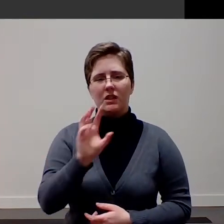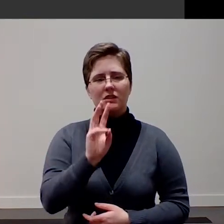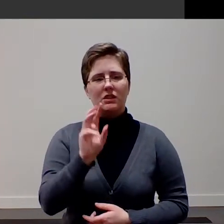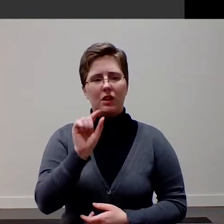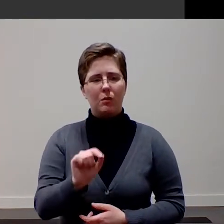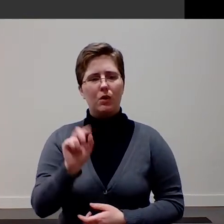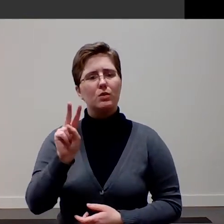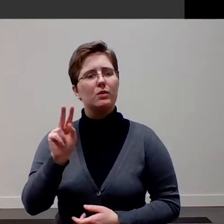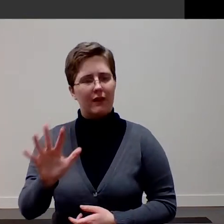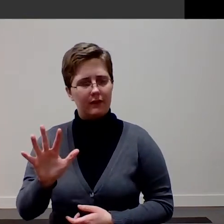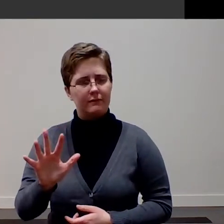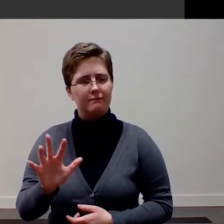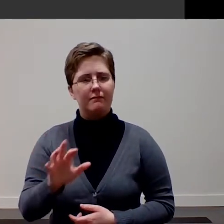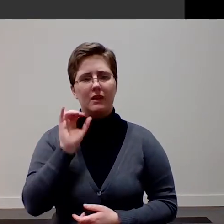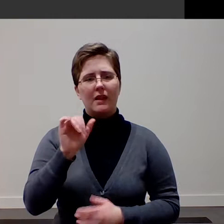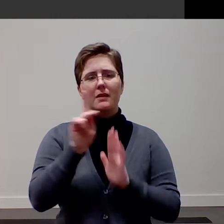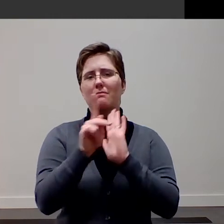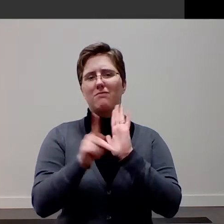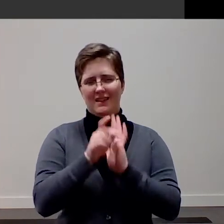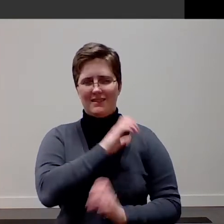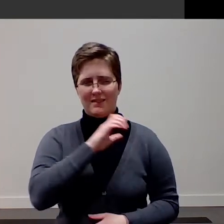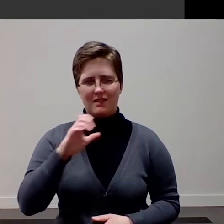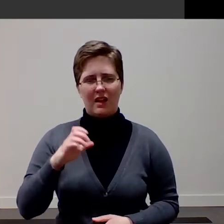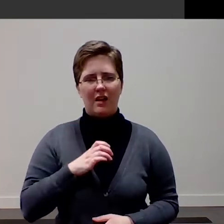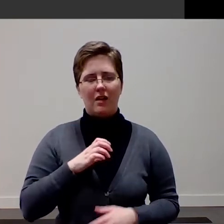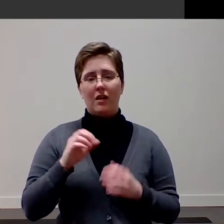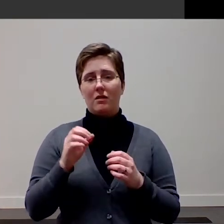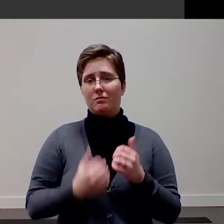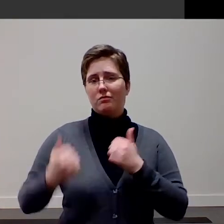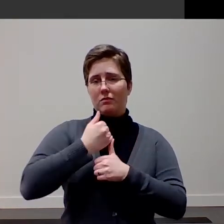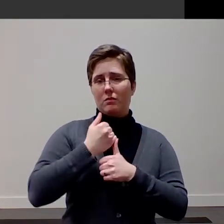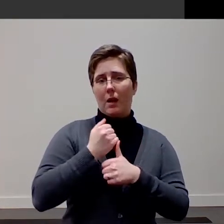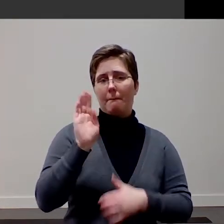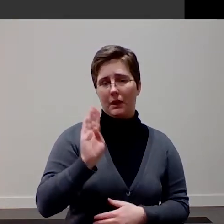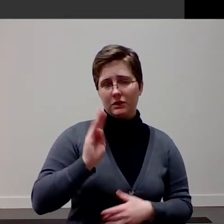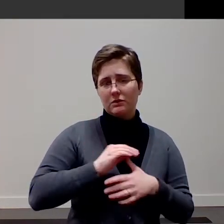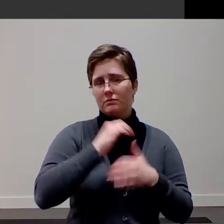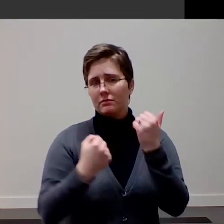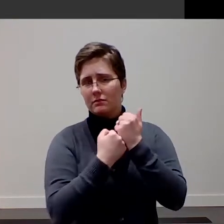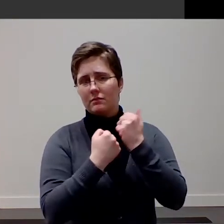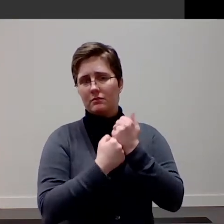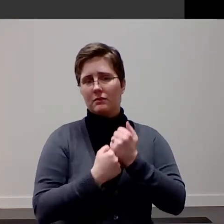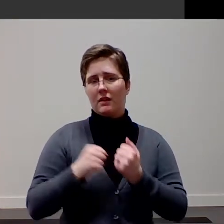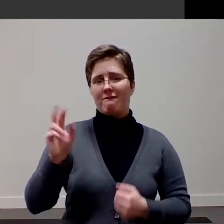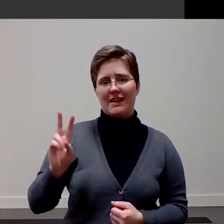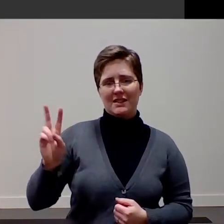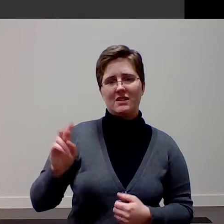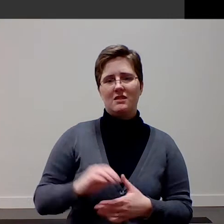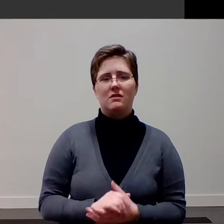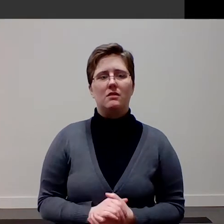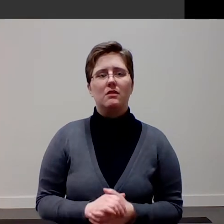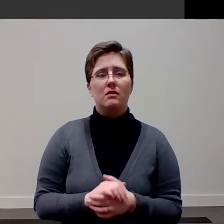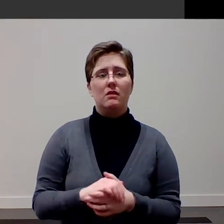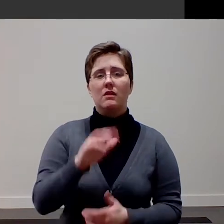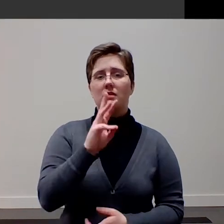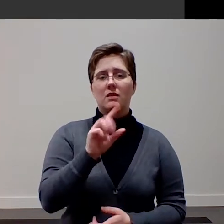through 6.25 is the Policy Committee, with the chair Sheena Barnes and co-chair Bob Vasquez.